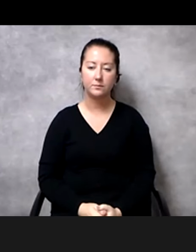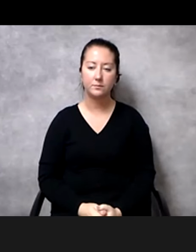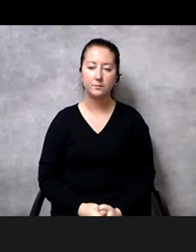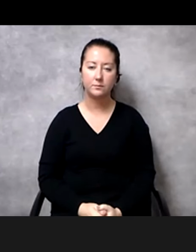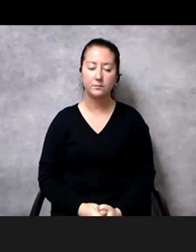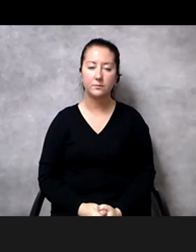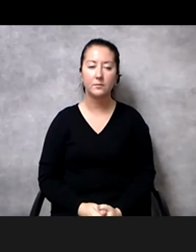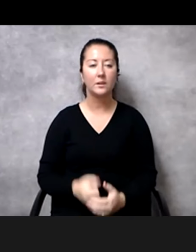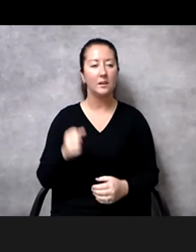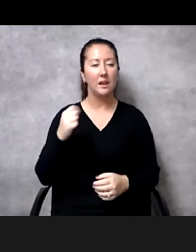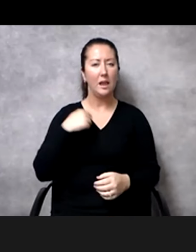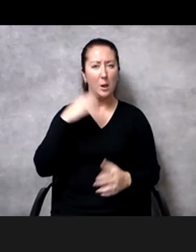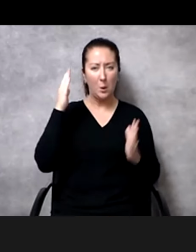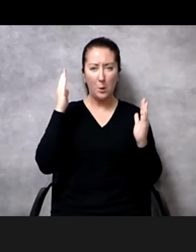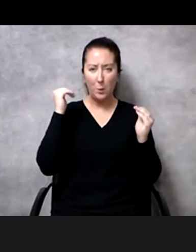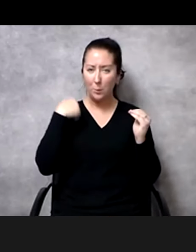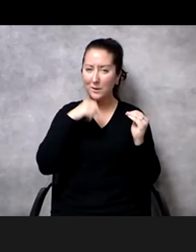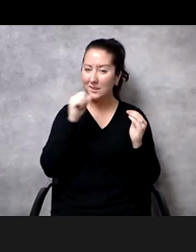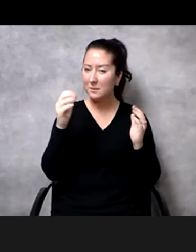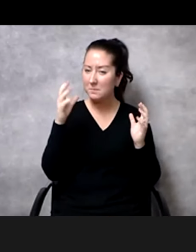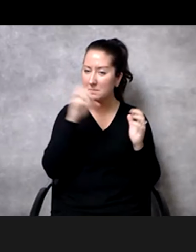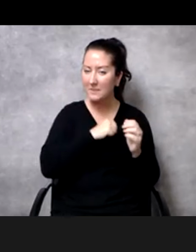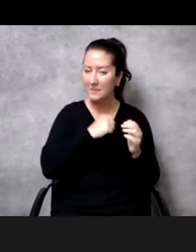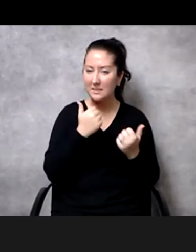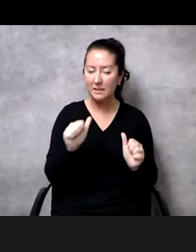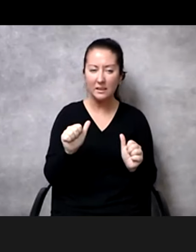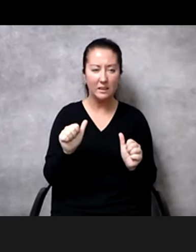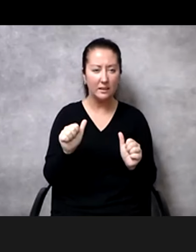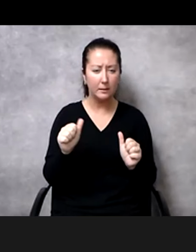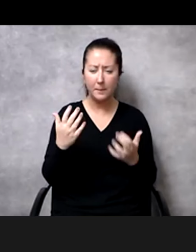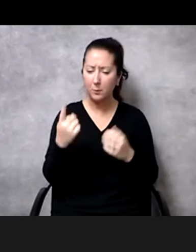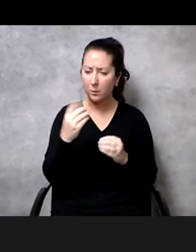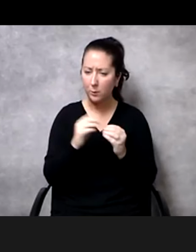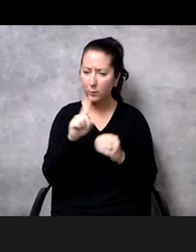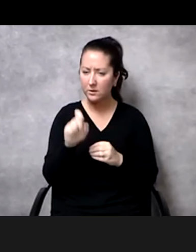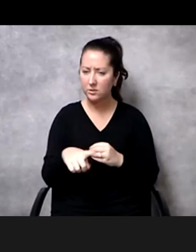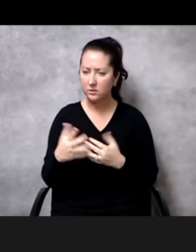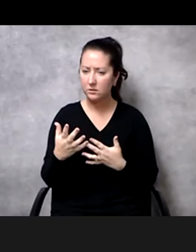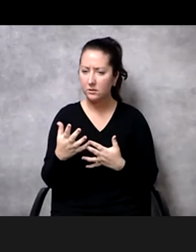Wonderful. So I hope we didn't miss anything. I'm sorry if, maybe there's one more question that came through.